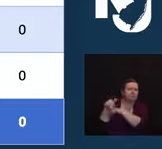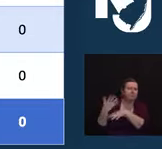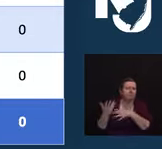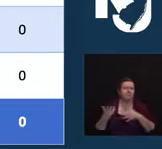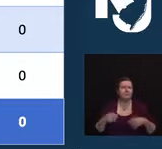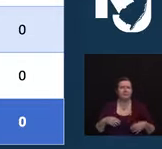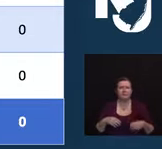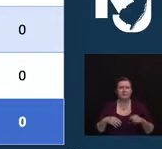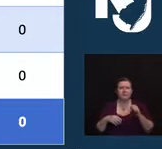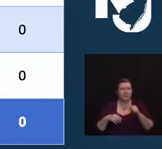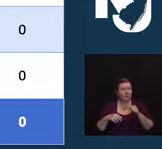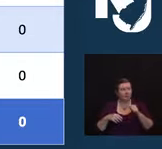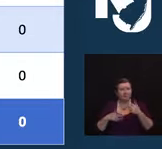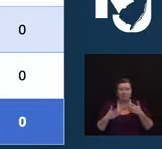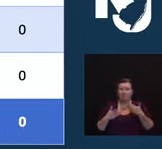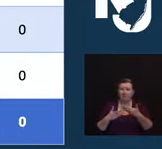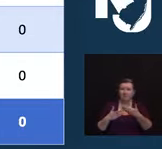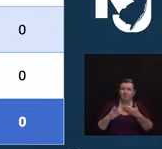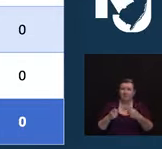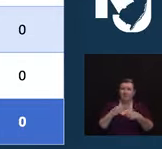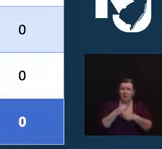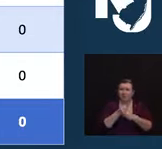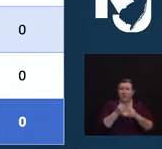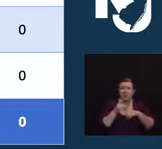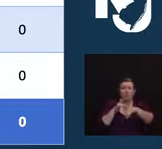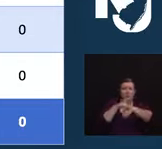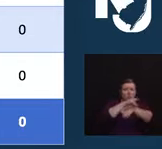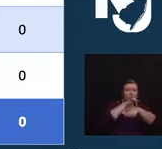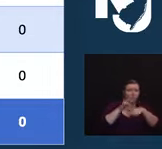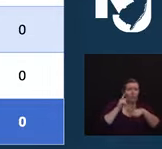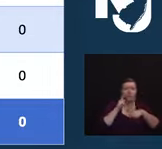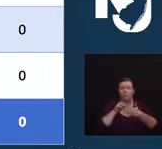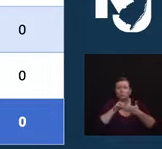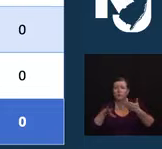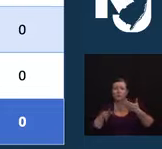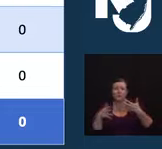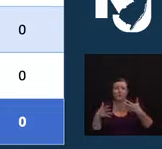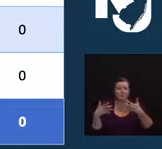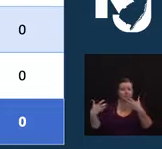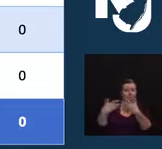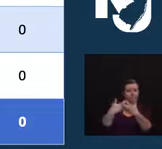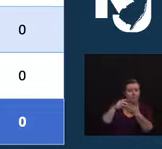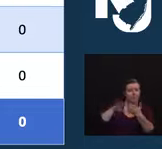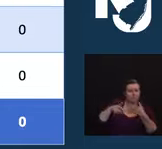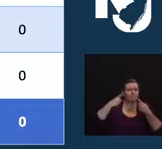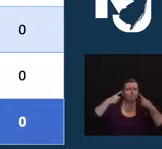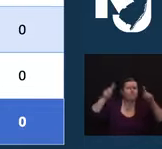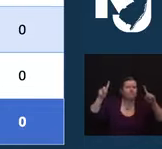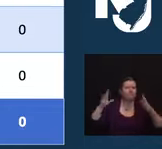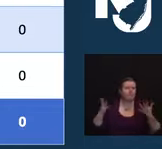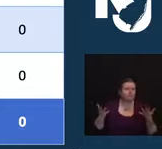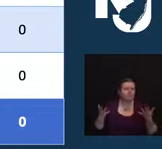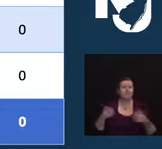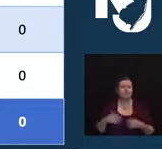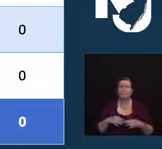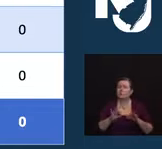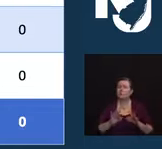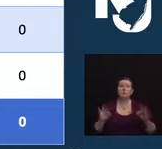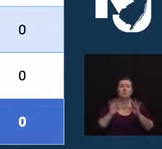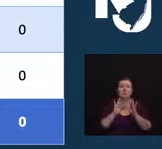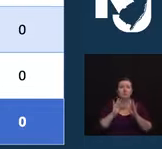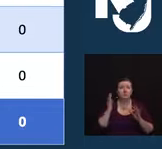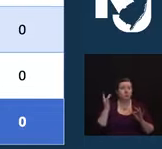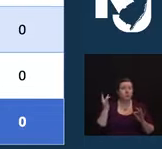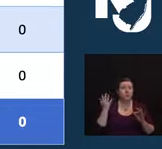21st century educational environment. This is vitally important as more and more of our students return to in-person